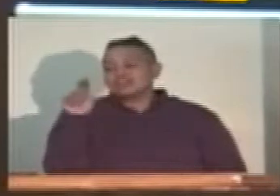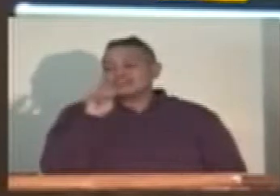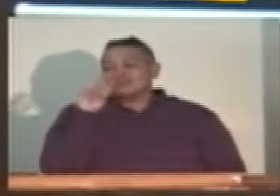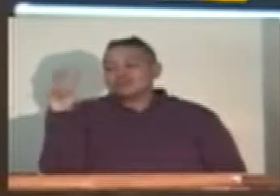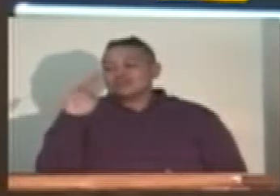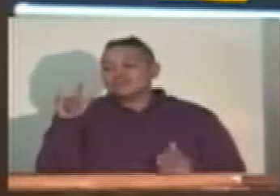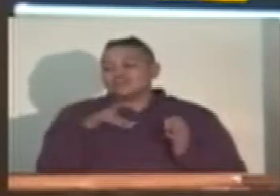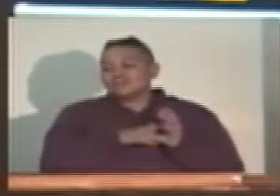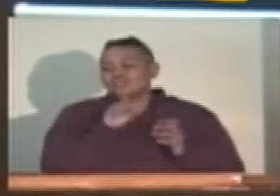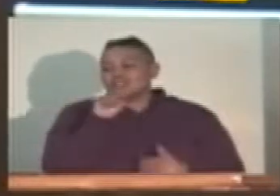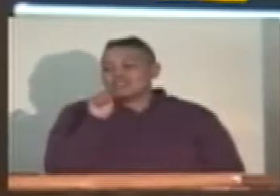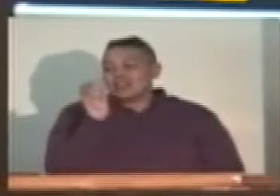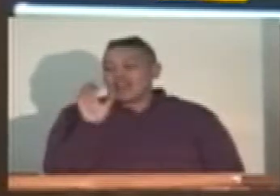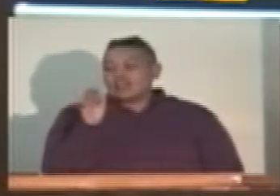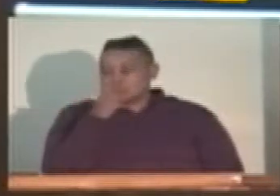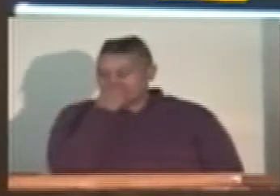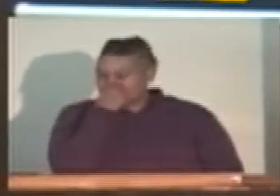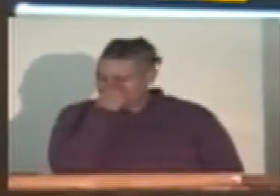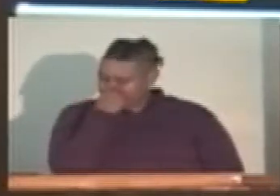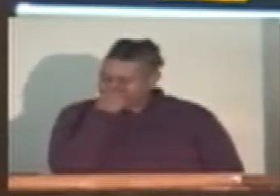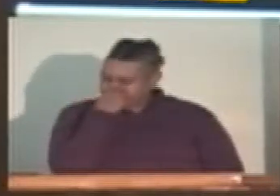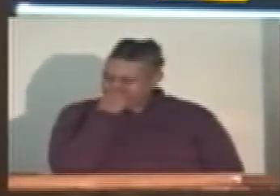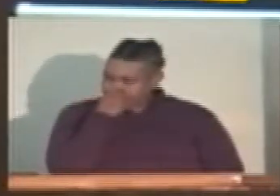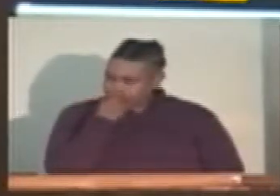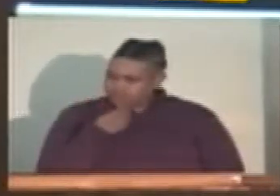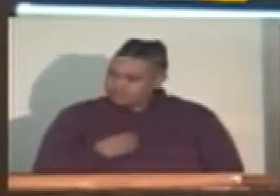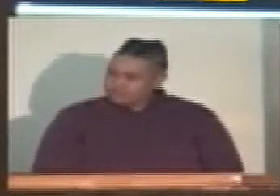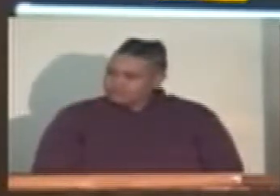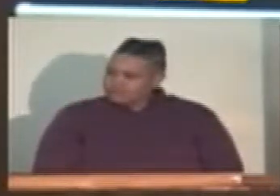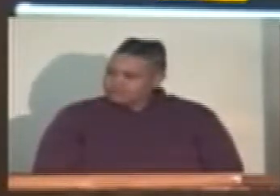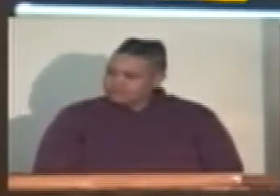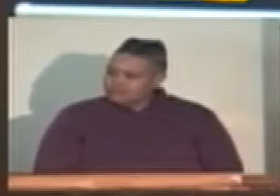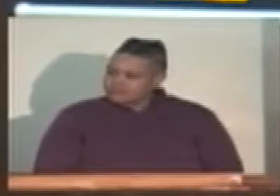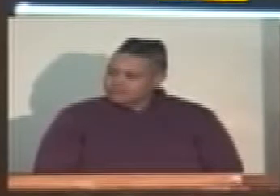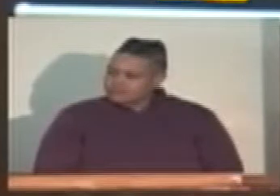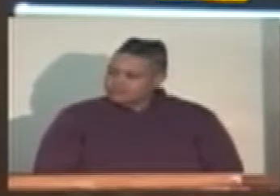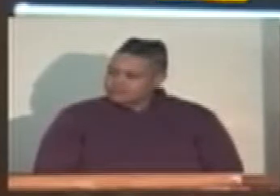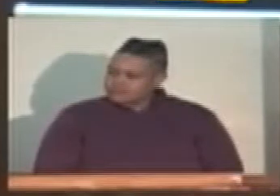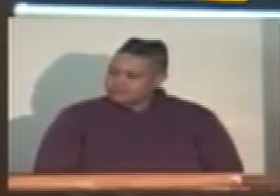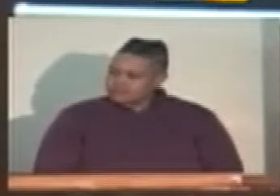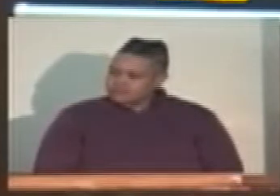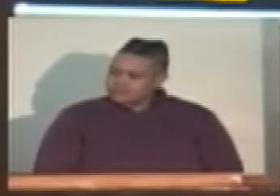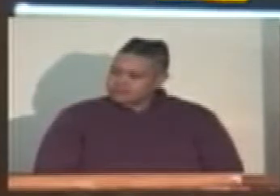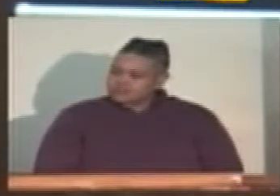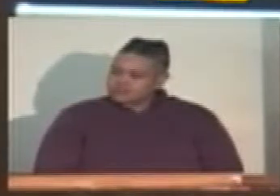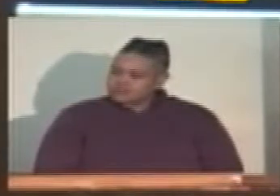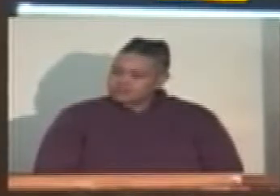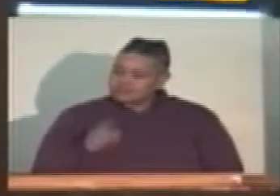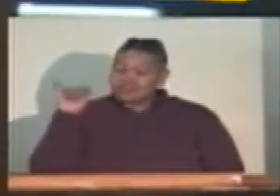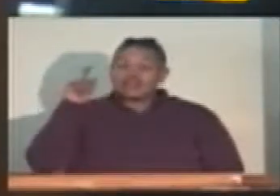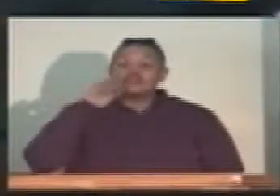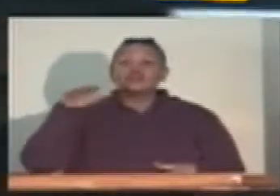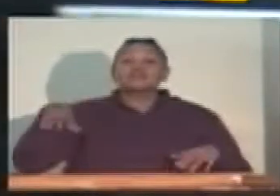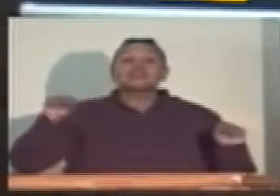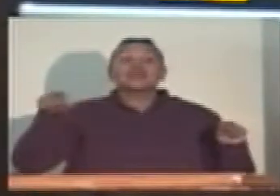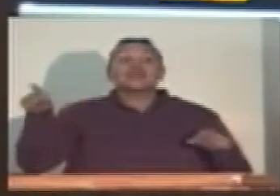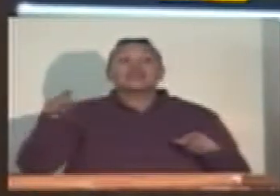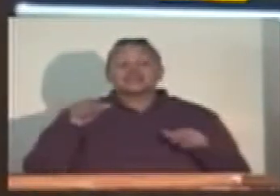West Central St. Catherine from those times. This is to take, and then continued